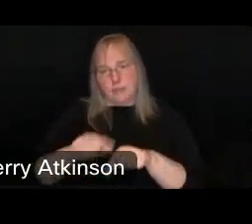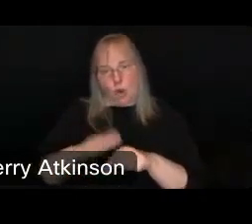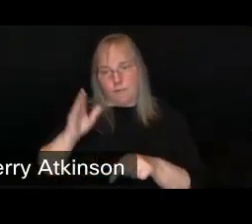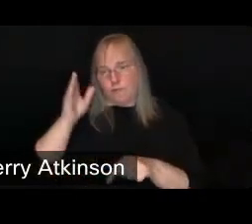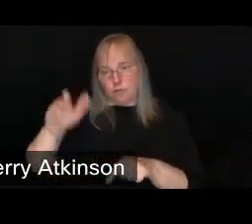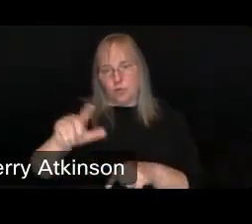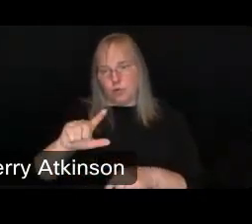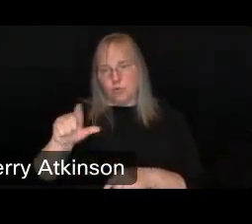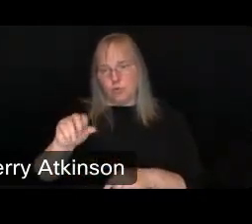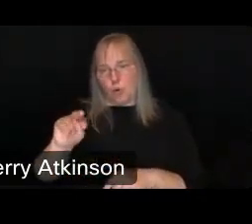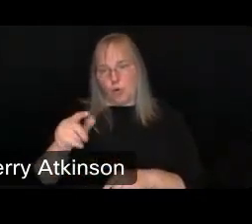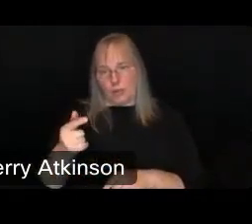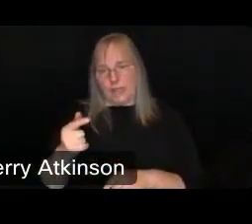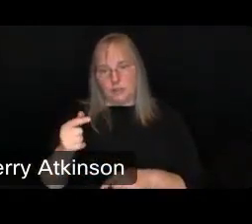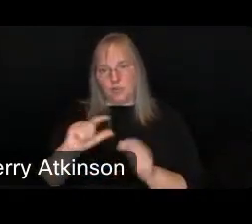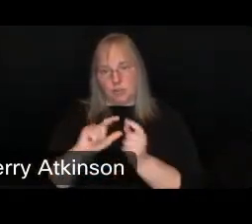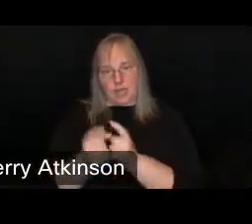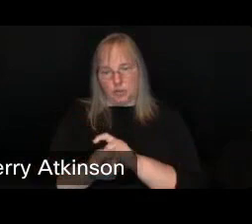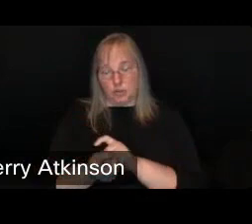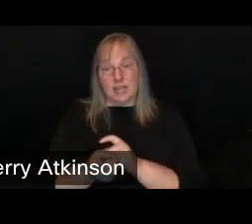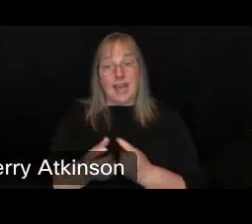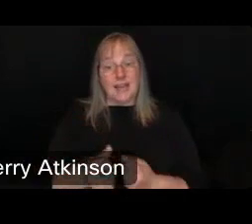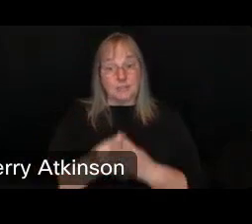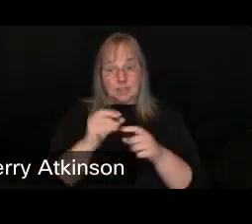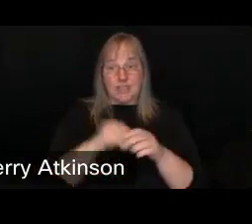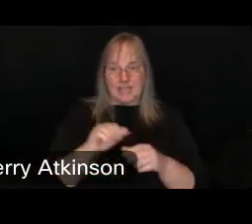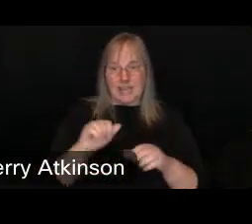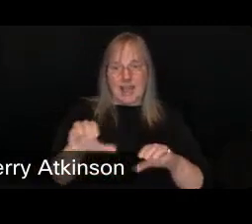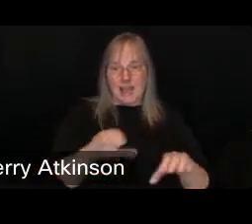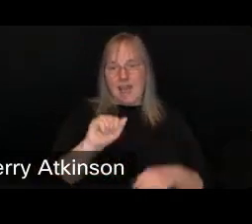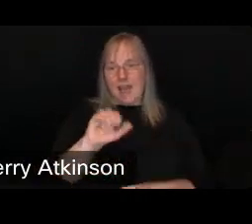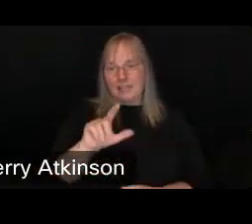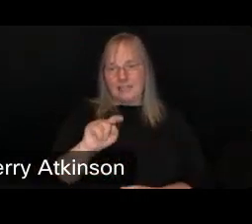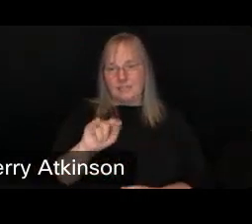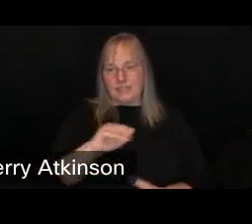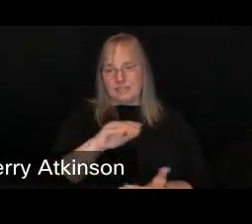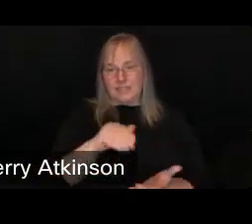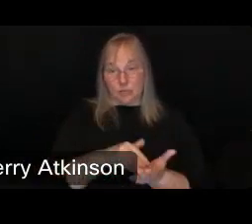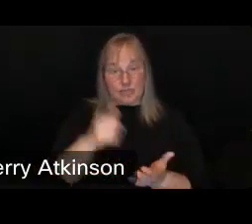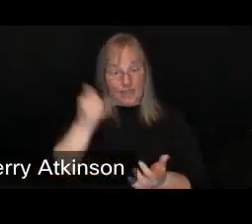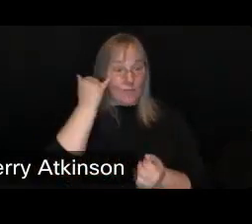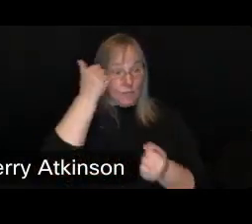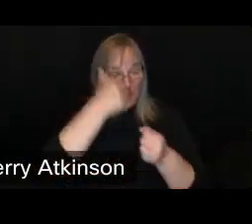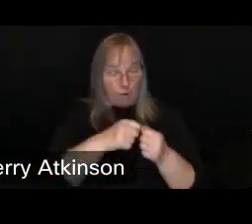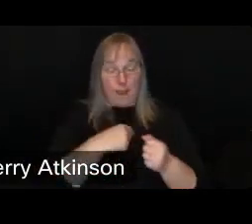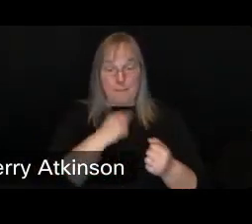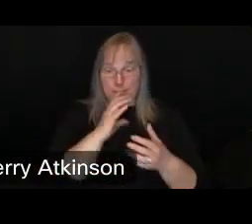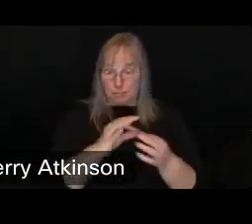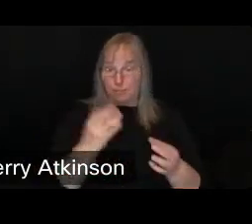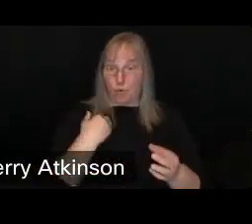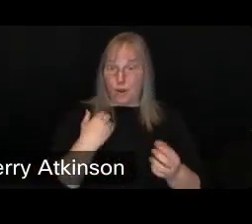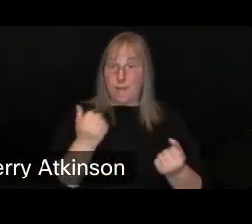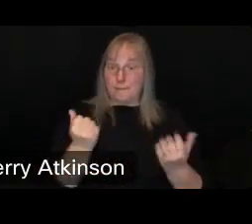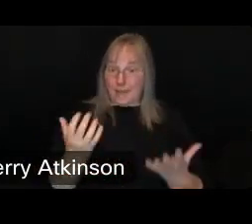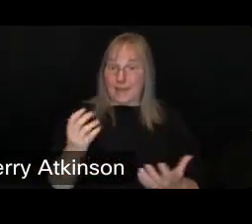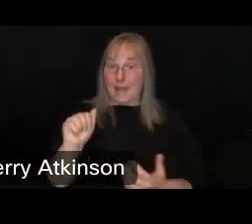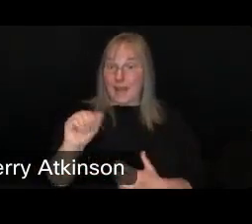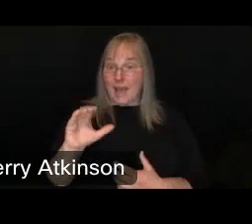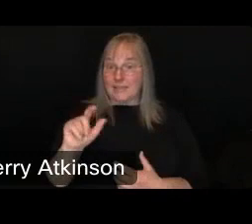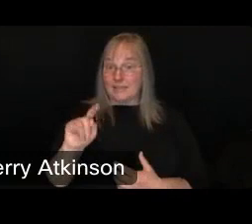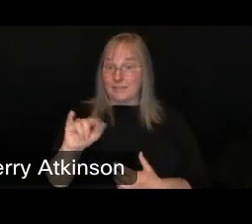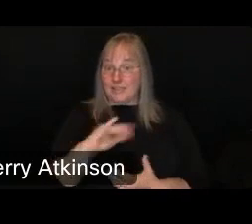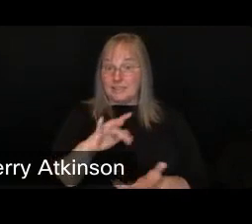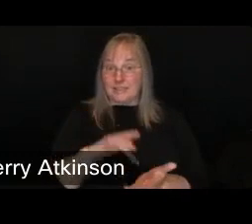changes, especially in those activity centers, right? If you recall, I mentioned earlier that the activity centers, a lot of them are current single-use